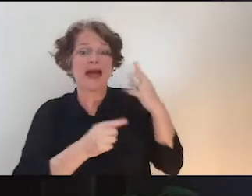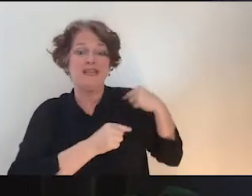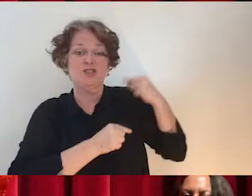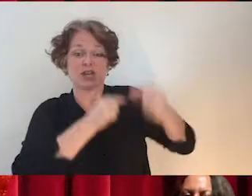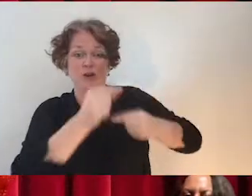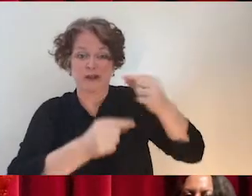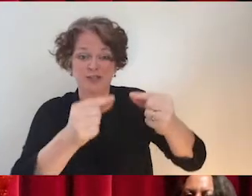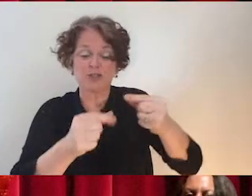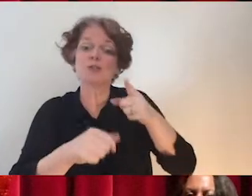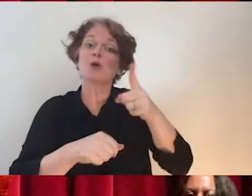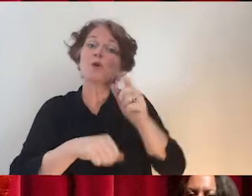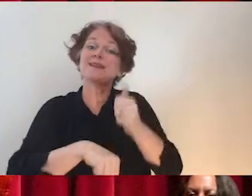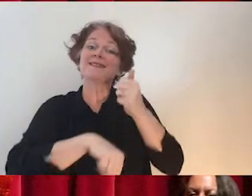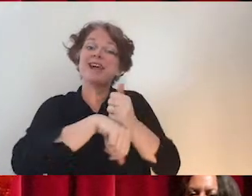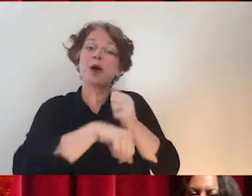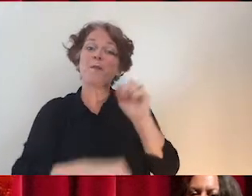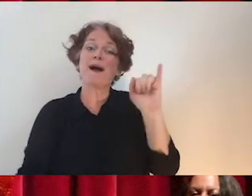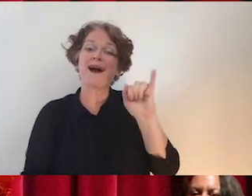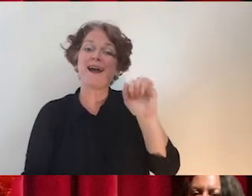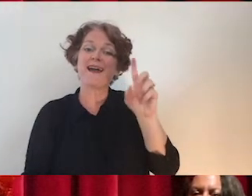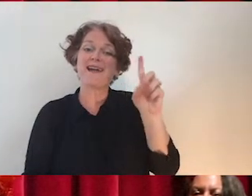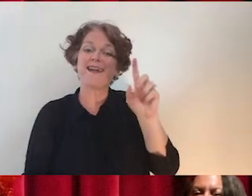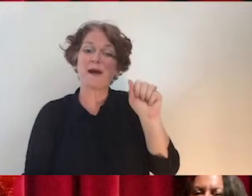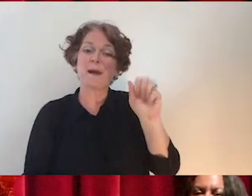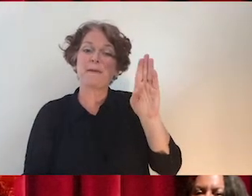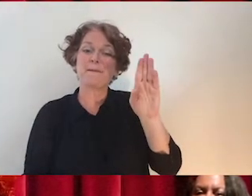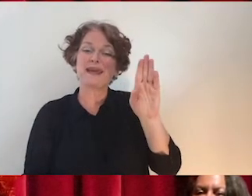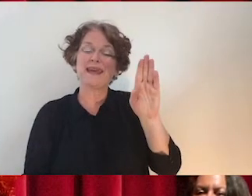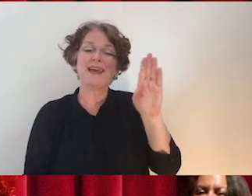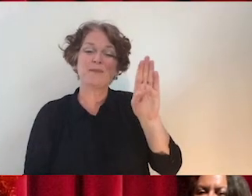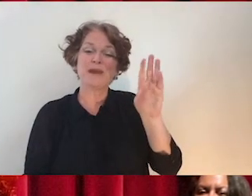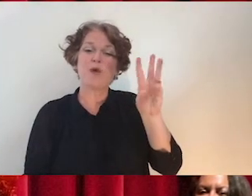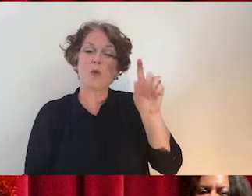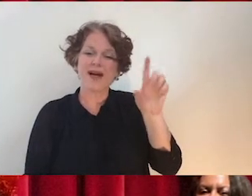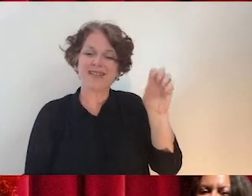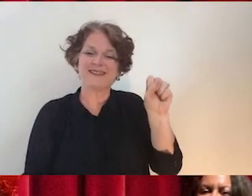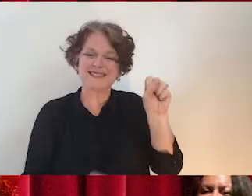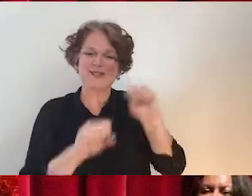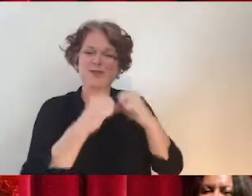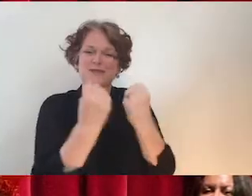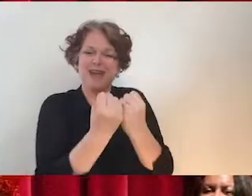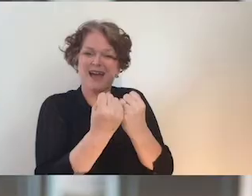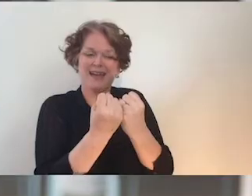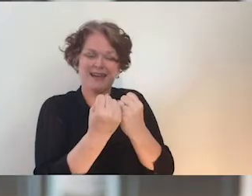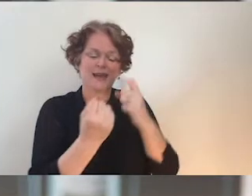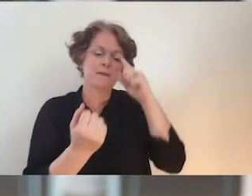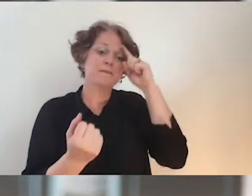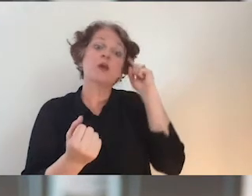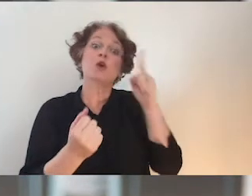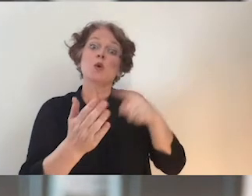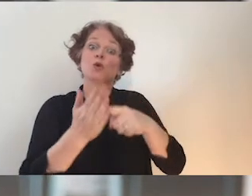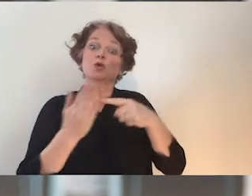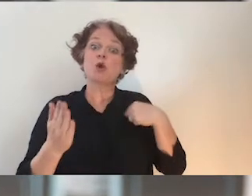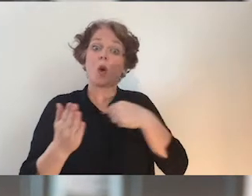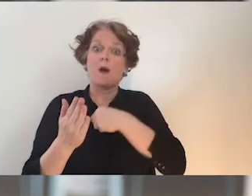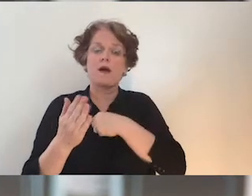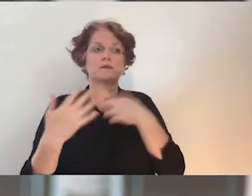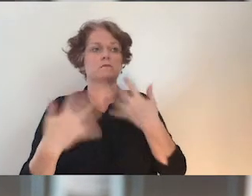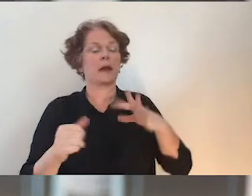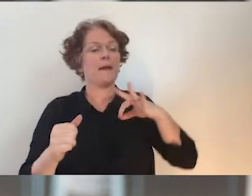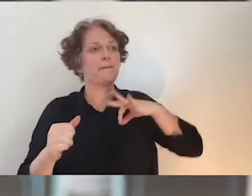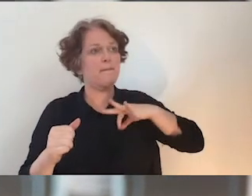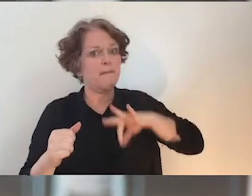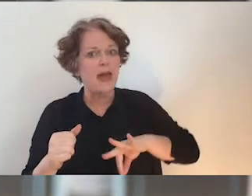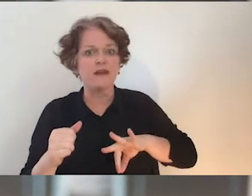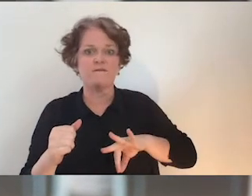generations. Through your founding and leadership of the Ida B. Wells Society for Investigative Reporting, you have powerfully demonstrated the